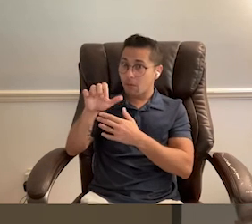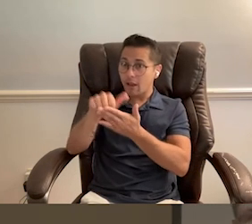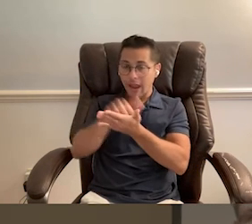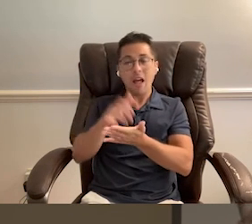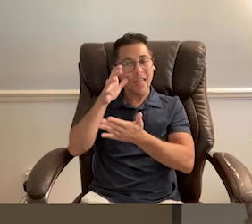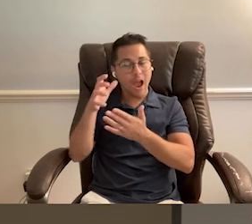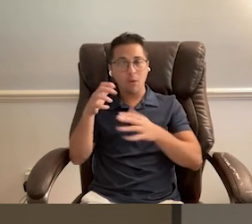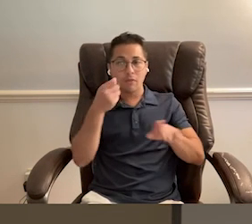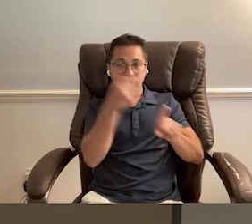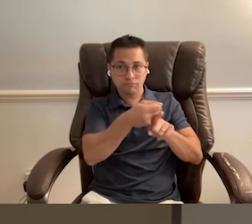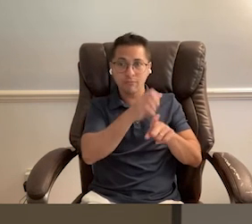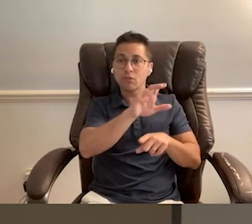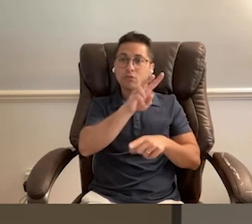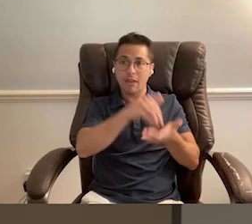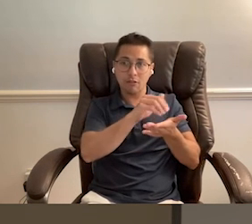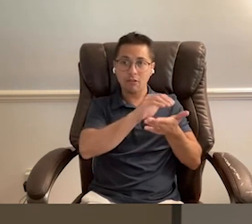limit.